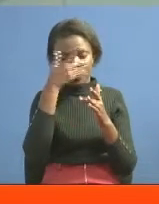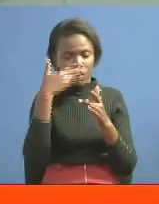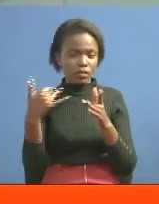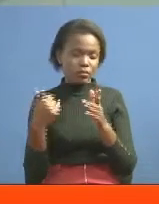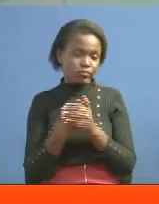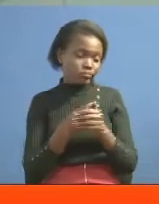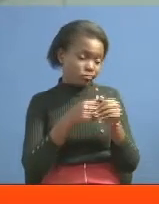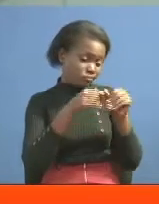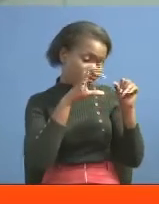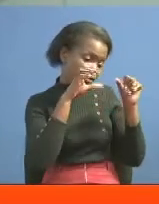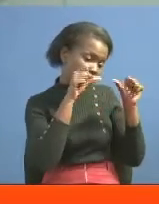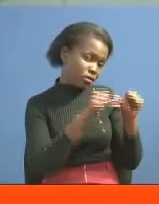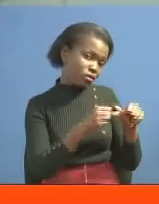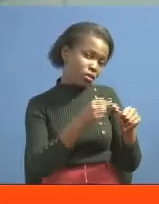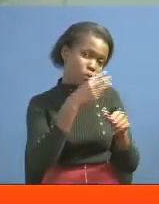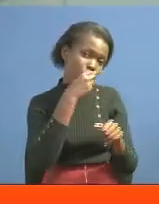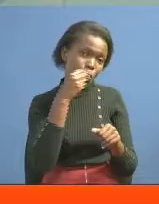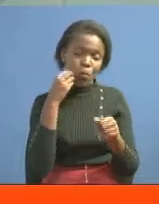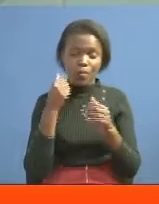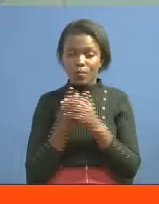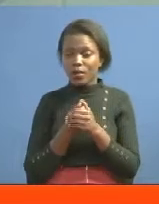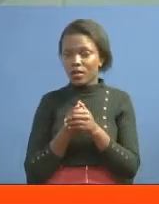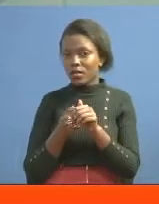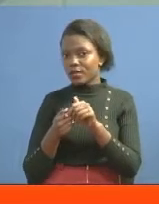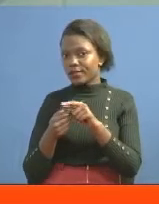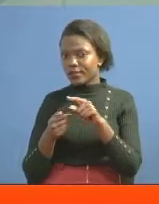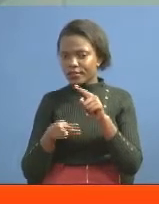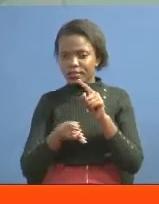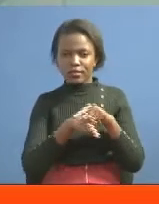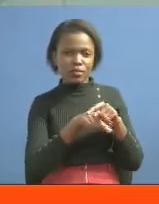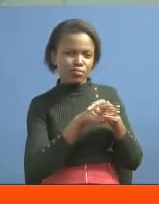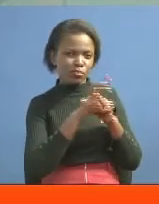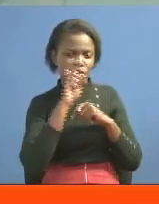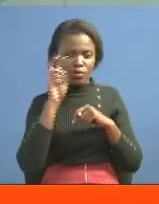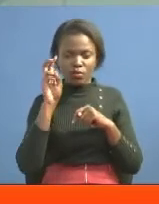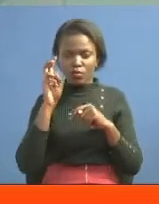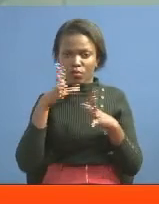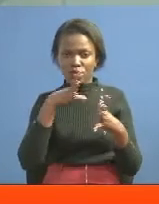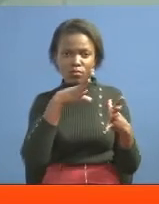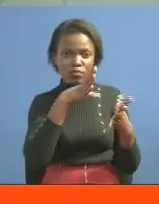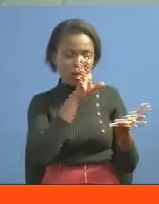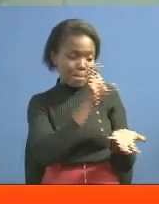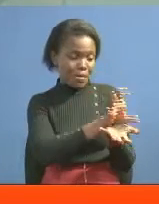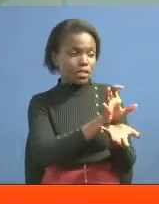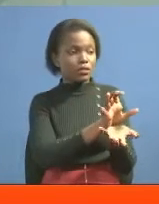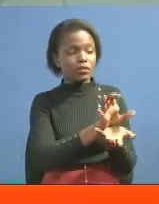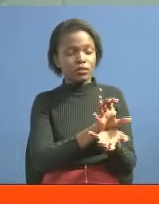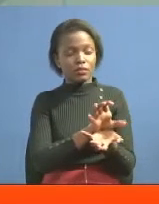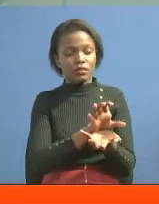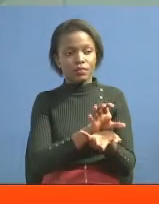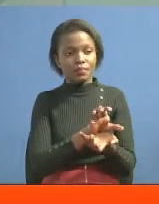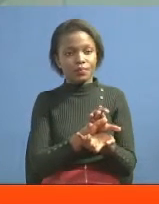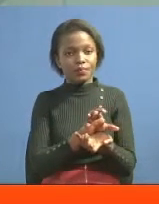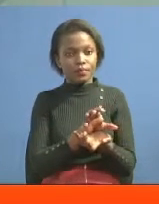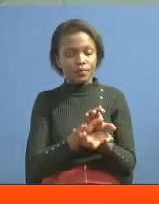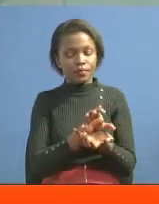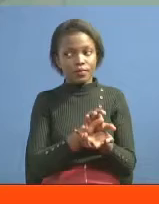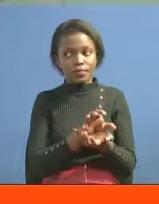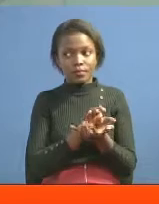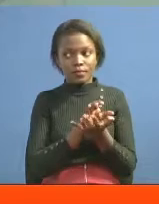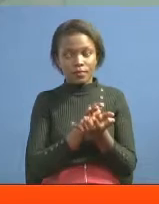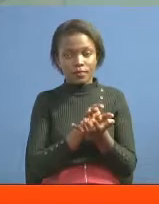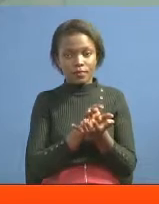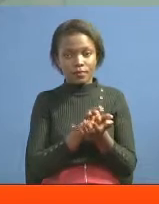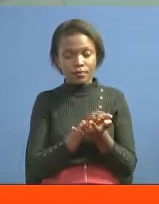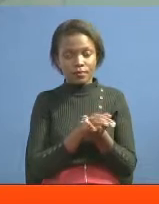so there's been a significant dip in this. When you look at institutions like banks, for instance, banks had